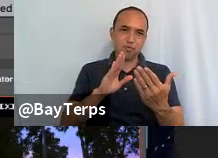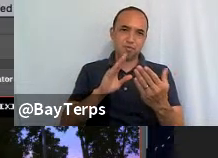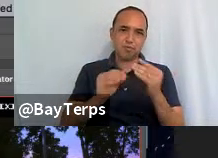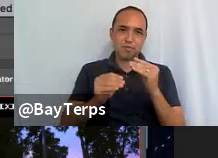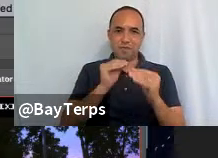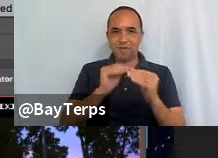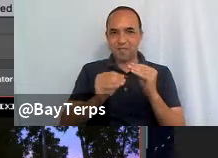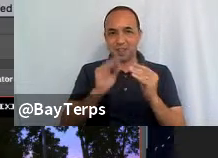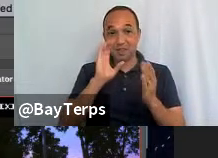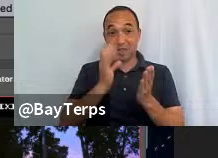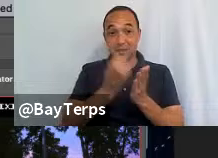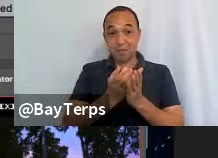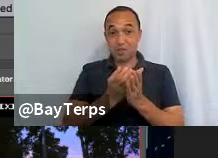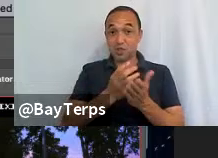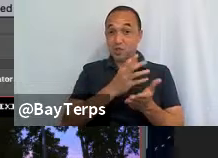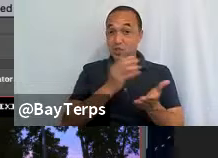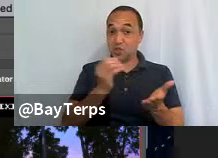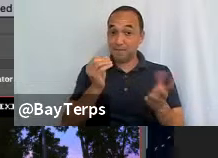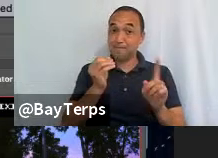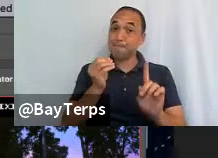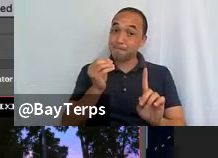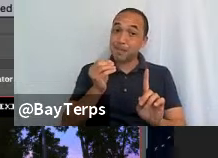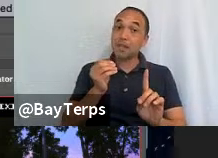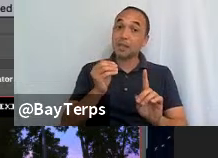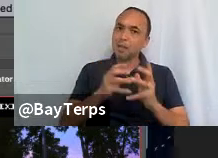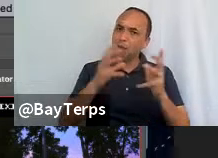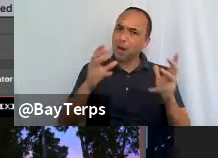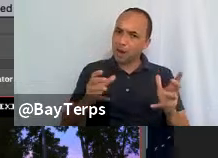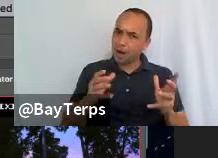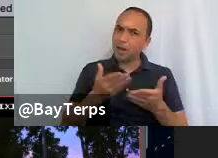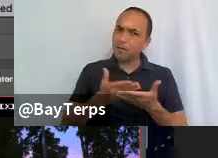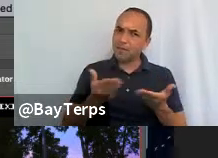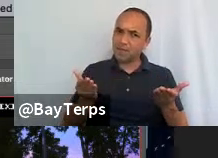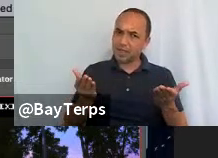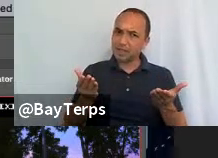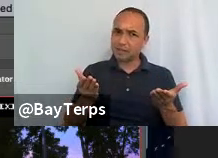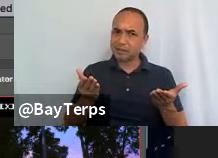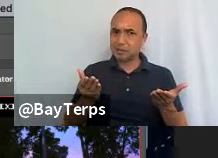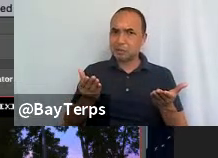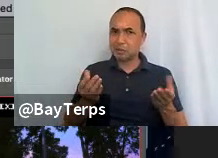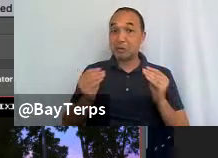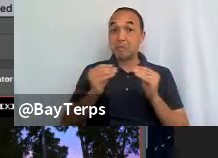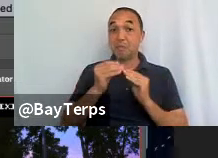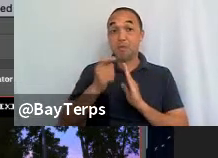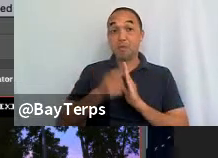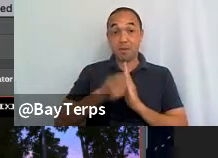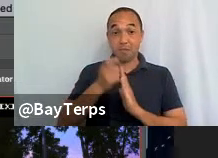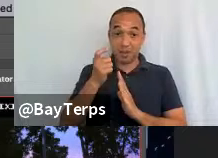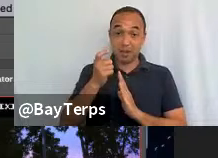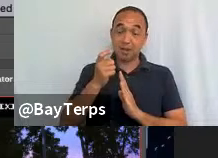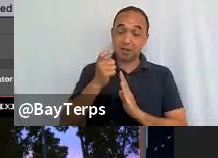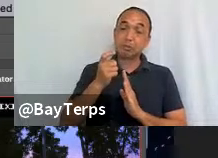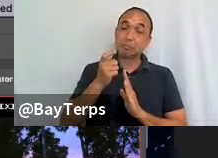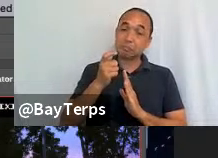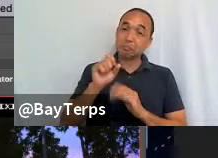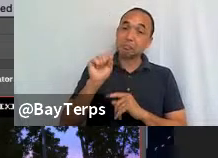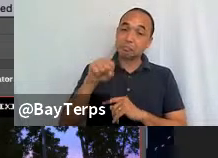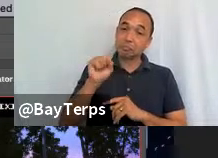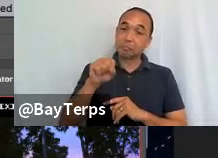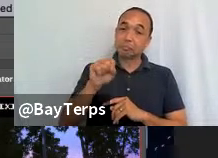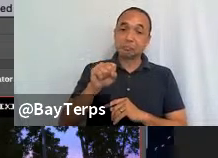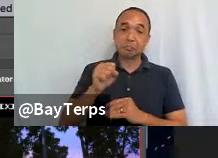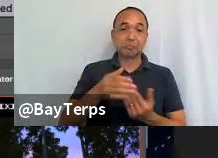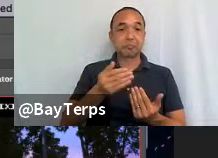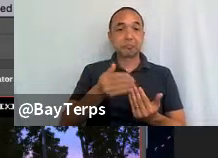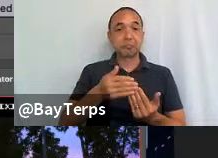the image. And there are a lot of things that are kind of automated where you can do things pretty